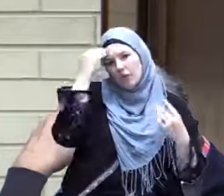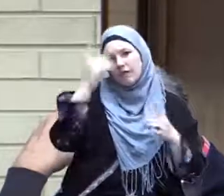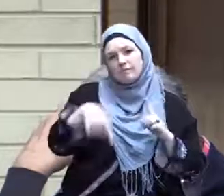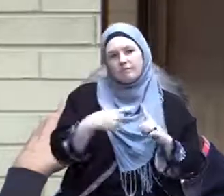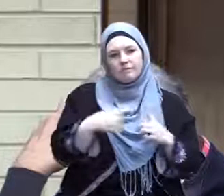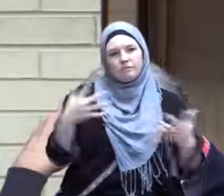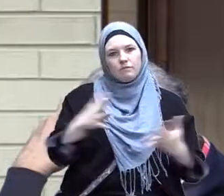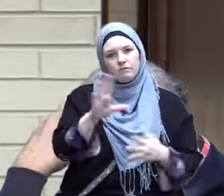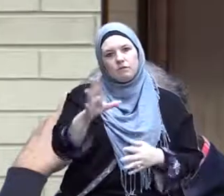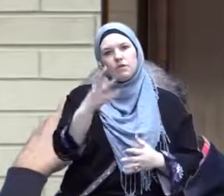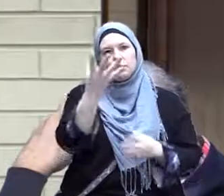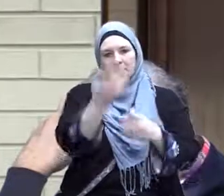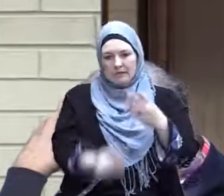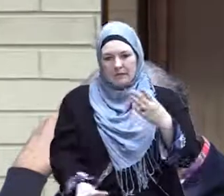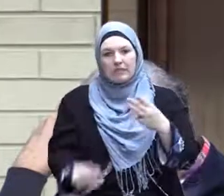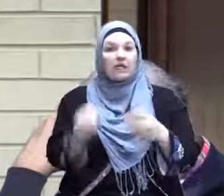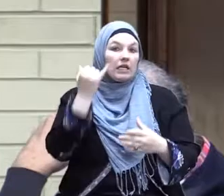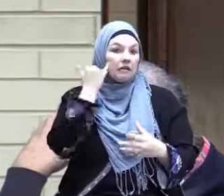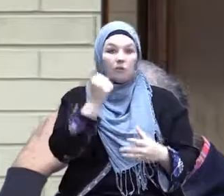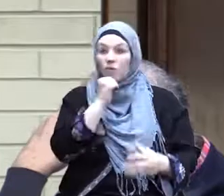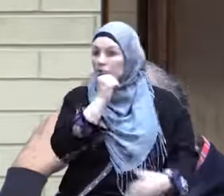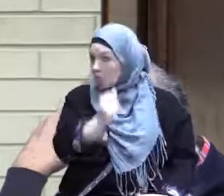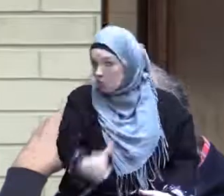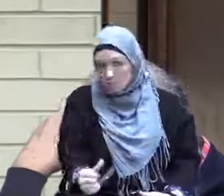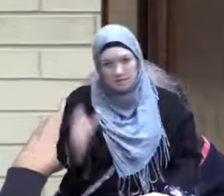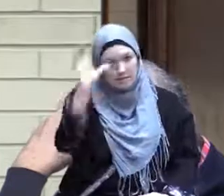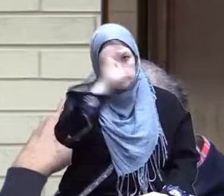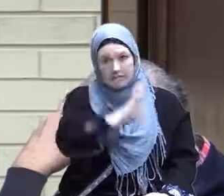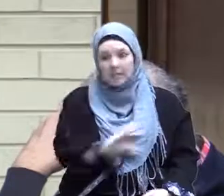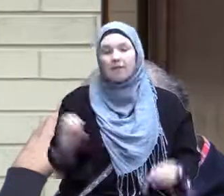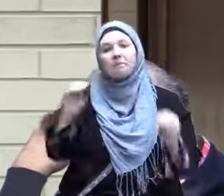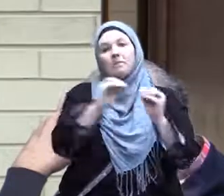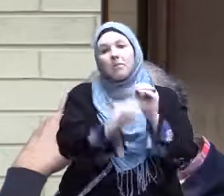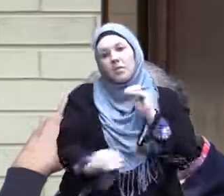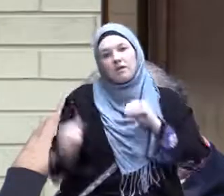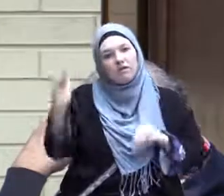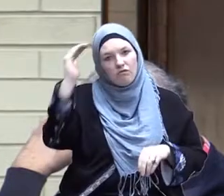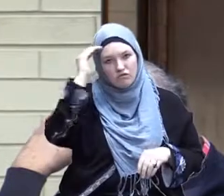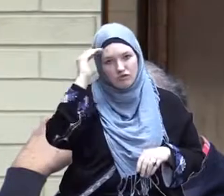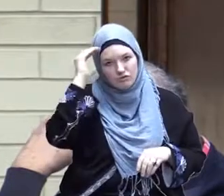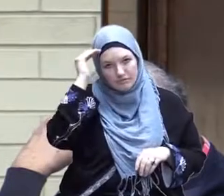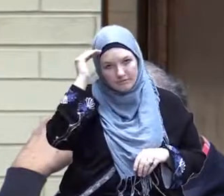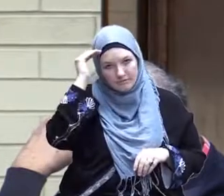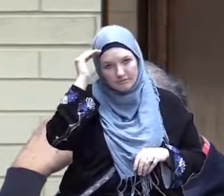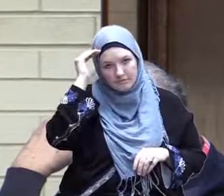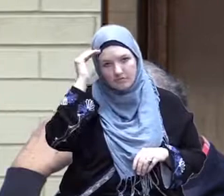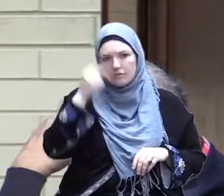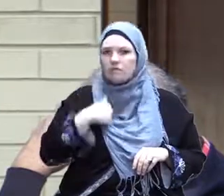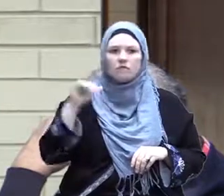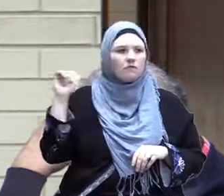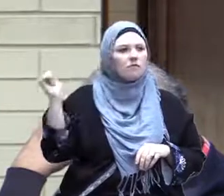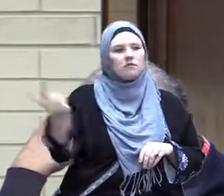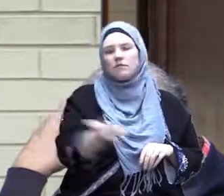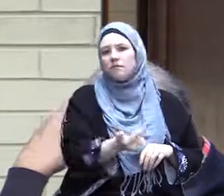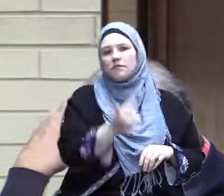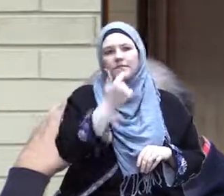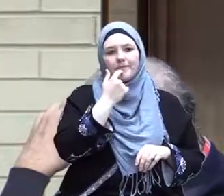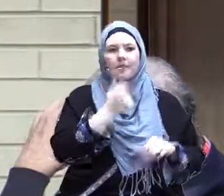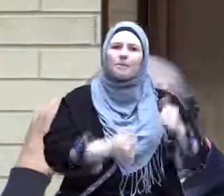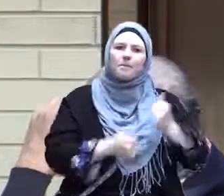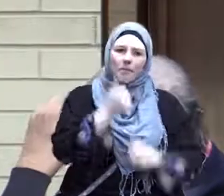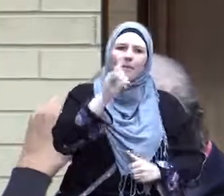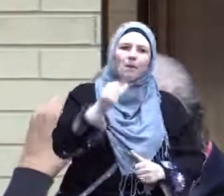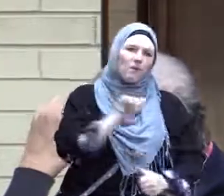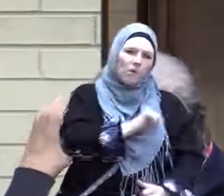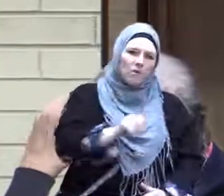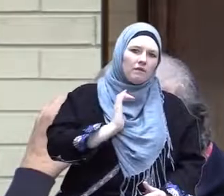what you're missing if you don't seek more knowledge? We all claim, or mostly all of